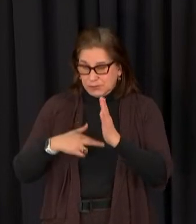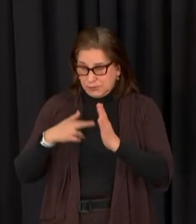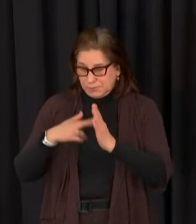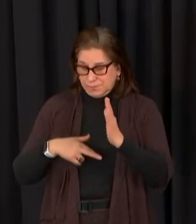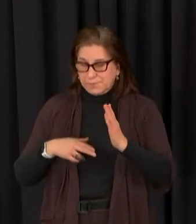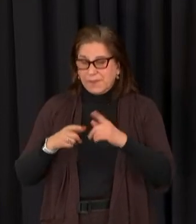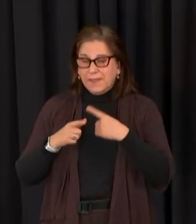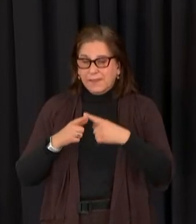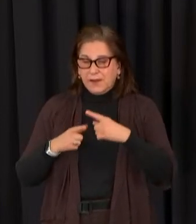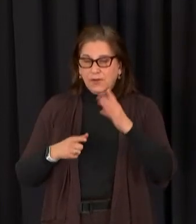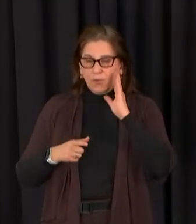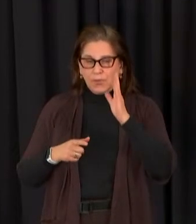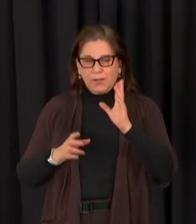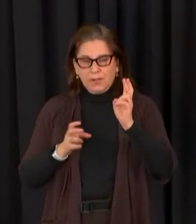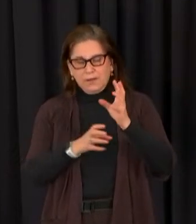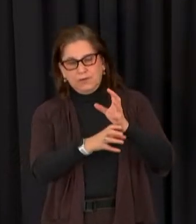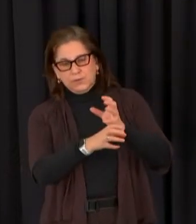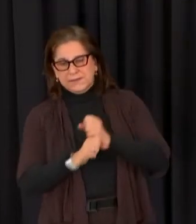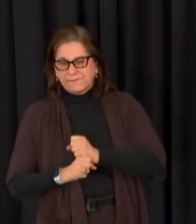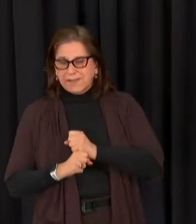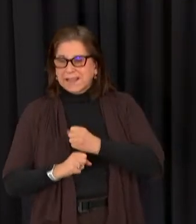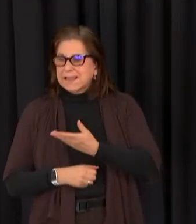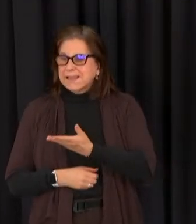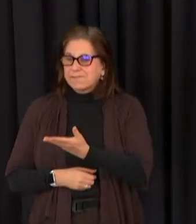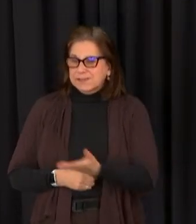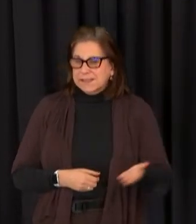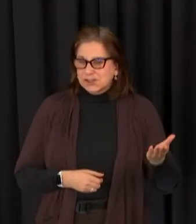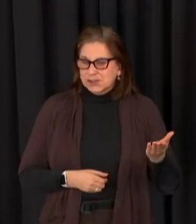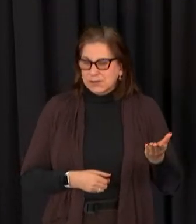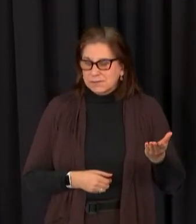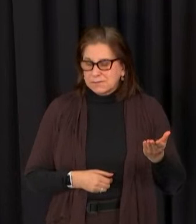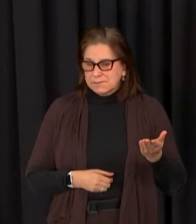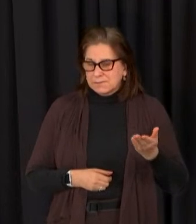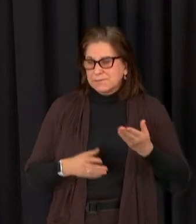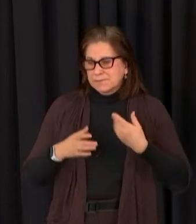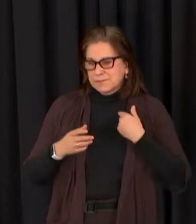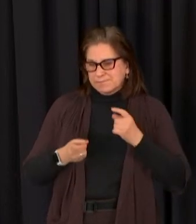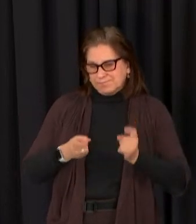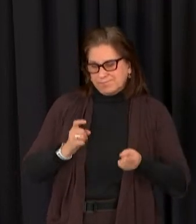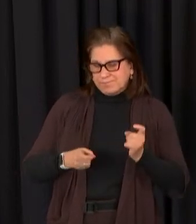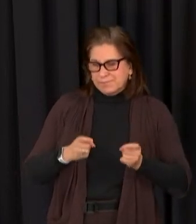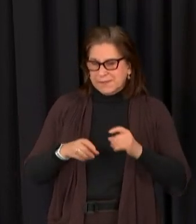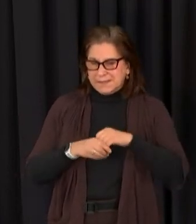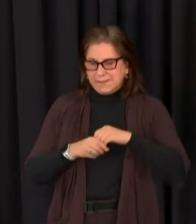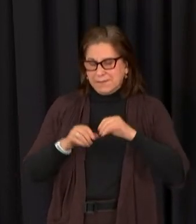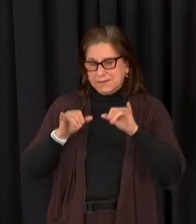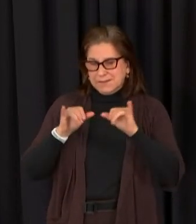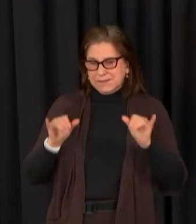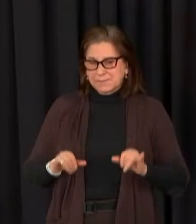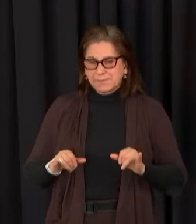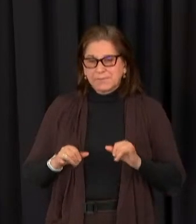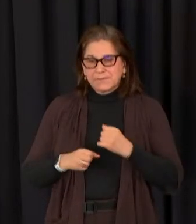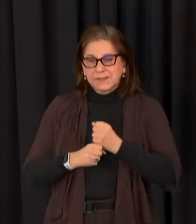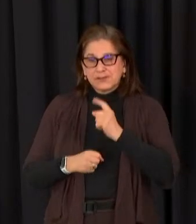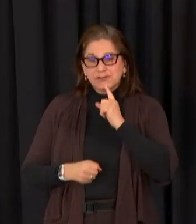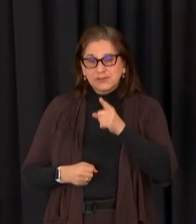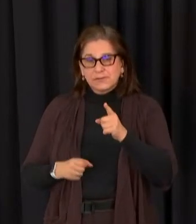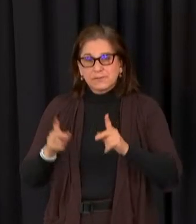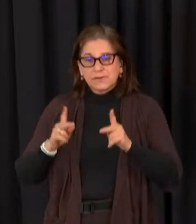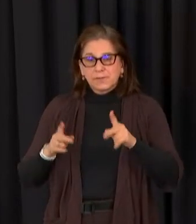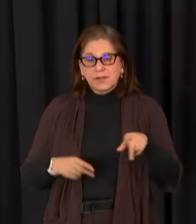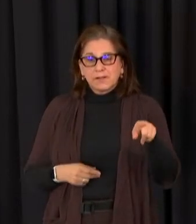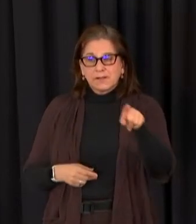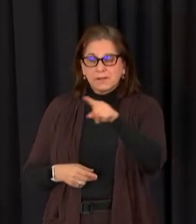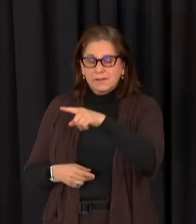that the randomization process that will be used initially may be adjusted to ensure that individuals are not passed